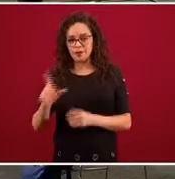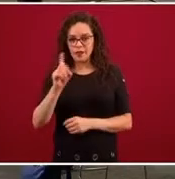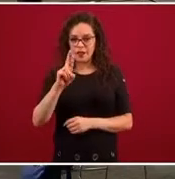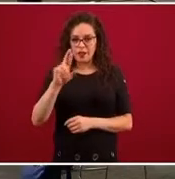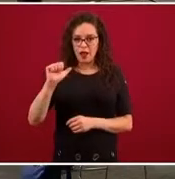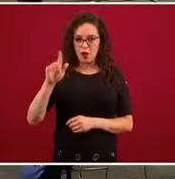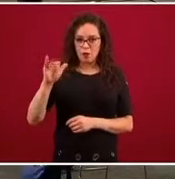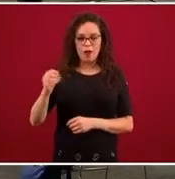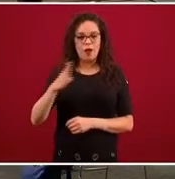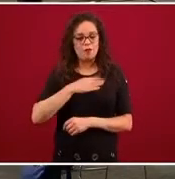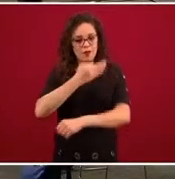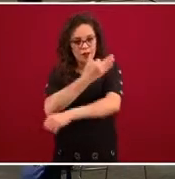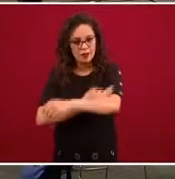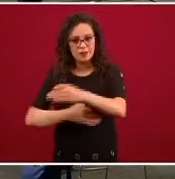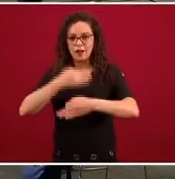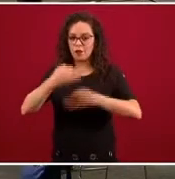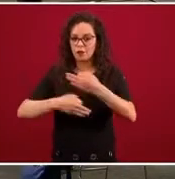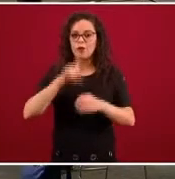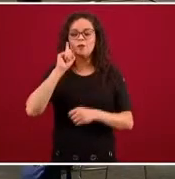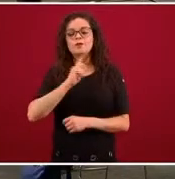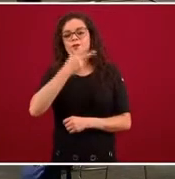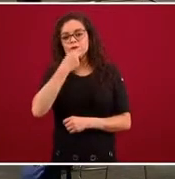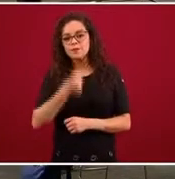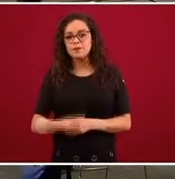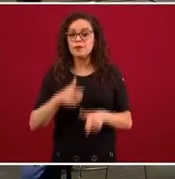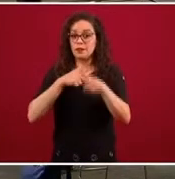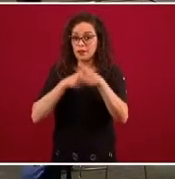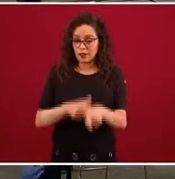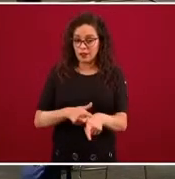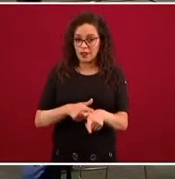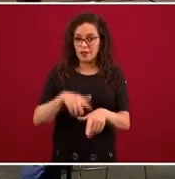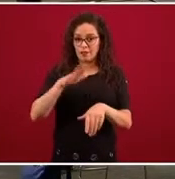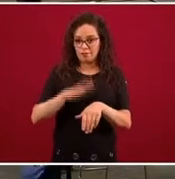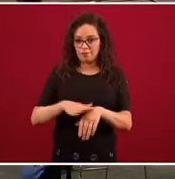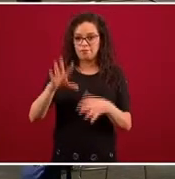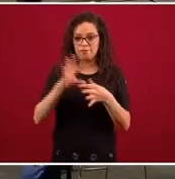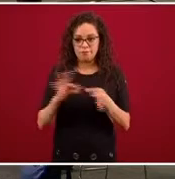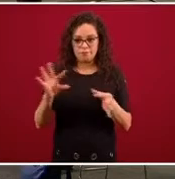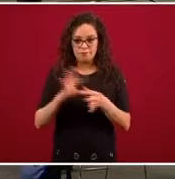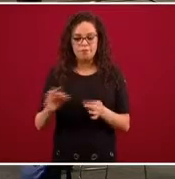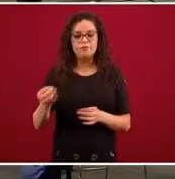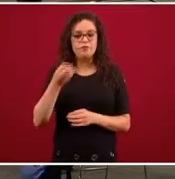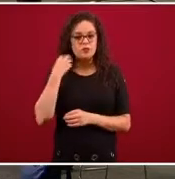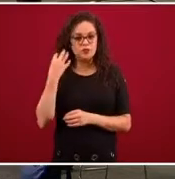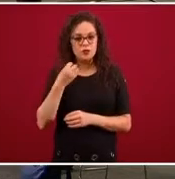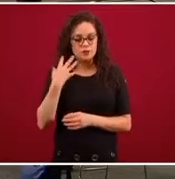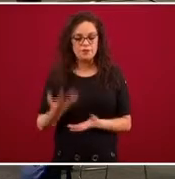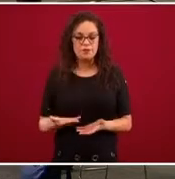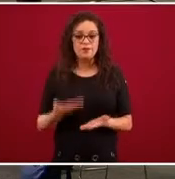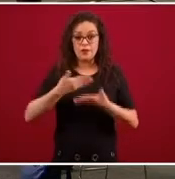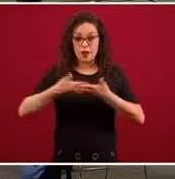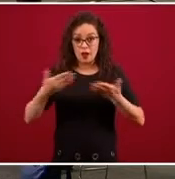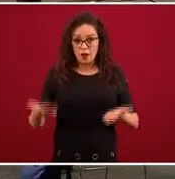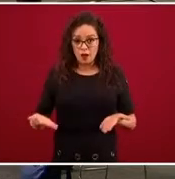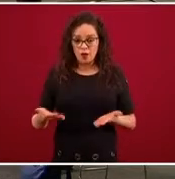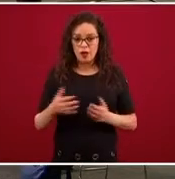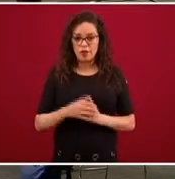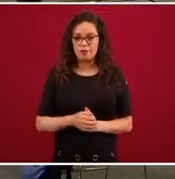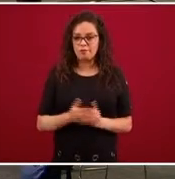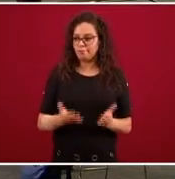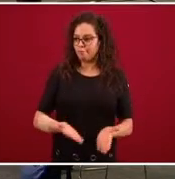so much. Good afternoon, everybody. Let's continue with our session, and it's a real pleasure